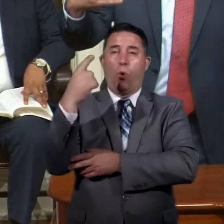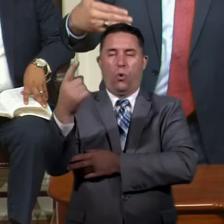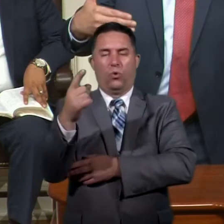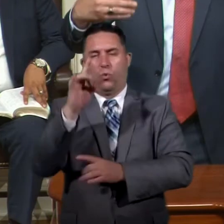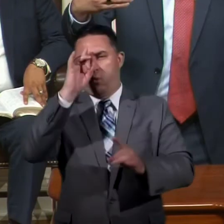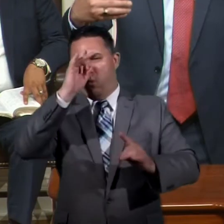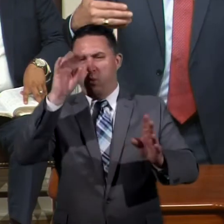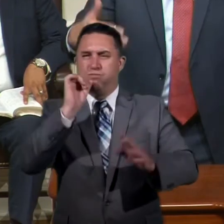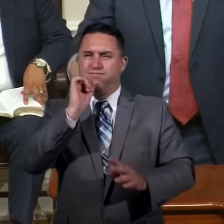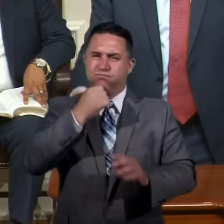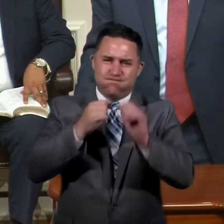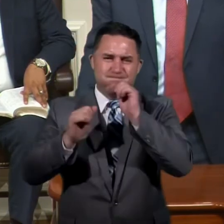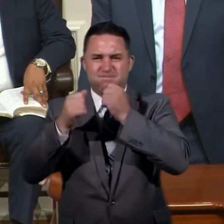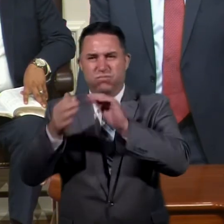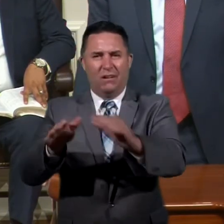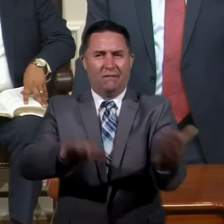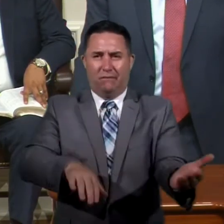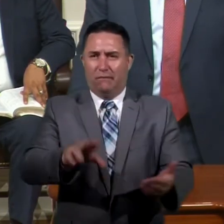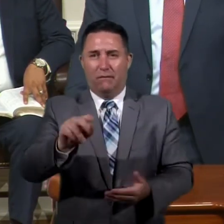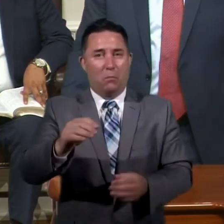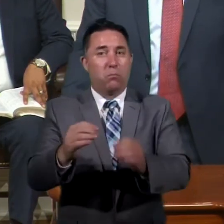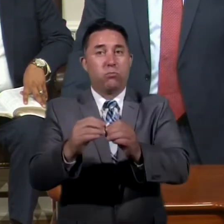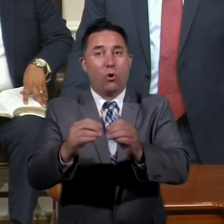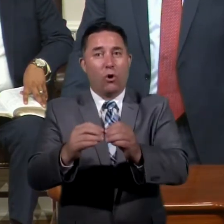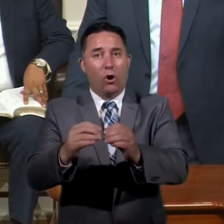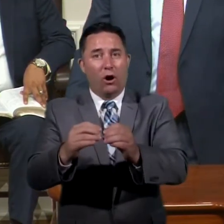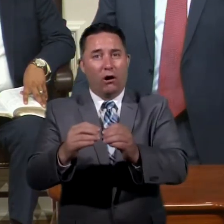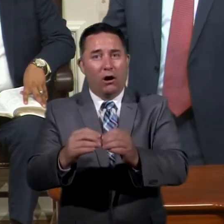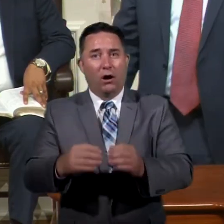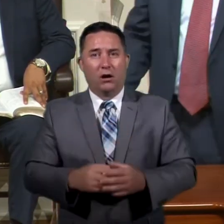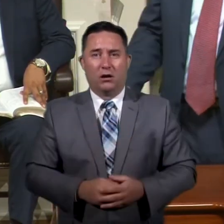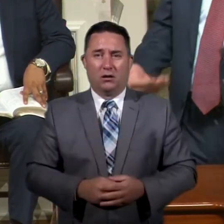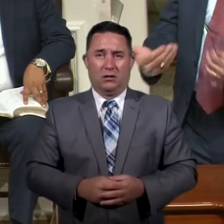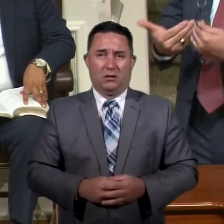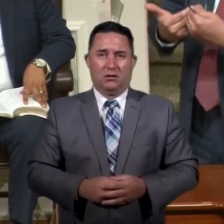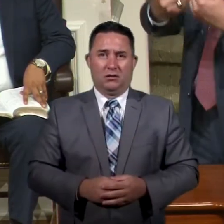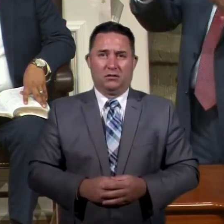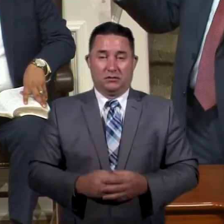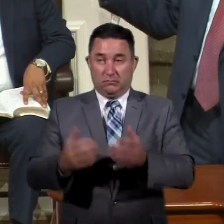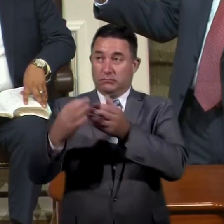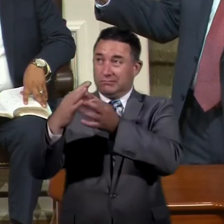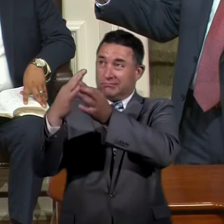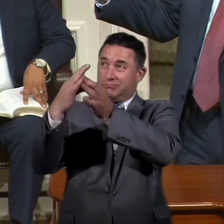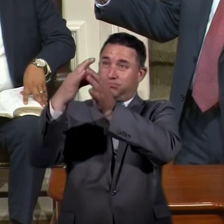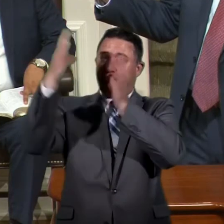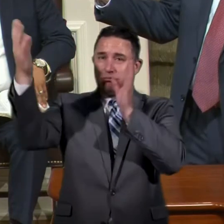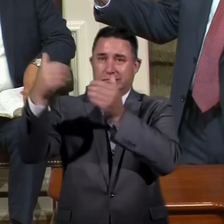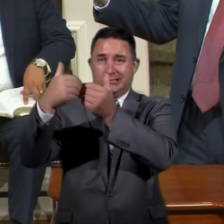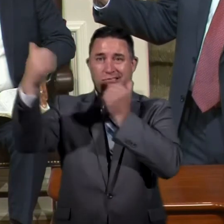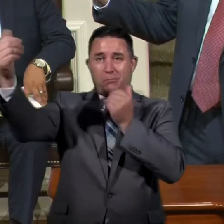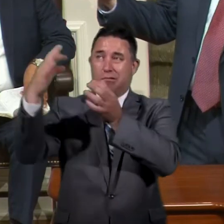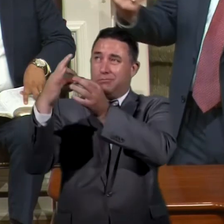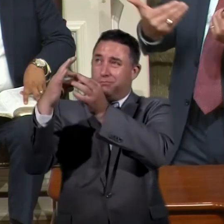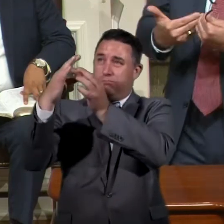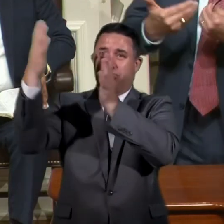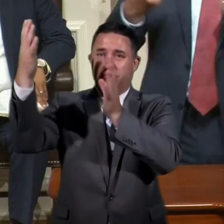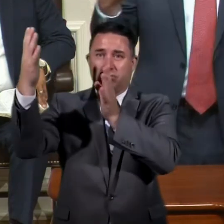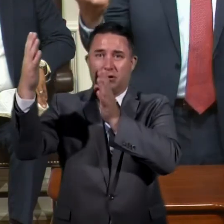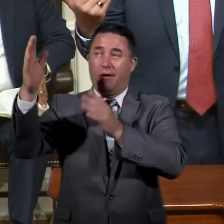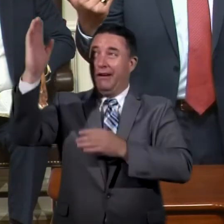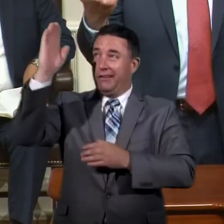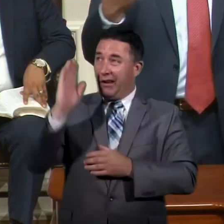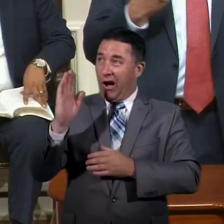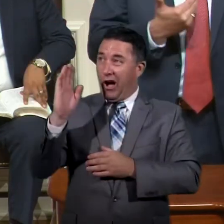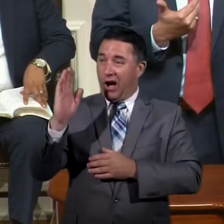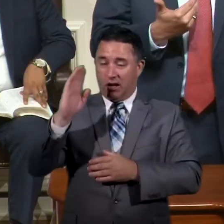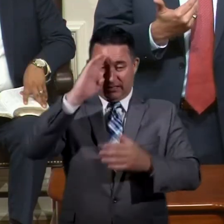brutal, agonizing death. No nomás era una muerte cruel y brutal. It was a separation. Era una separación of a